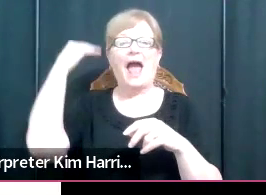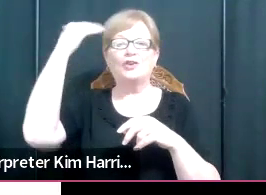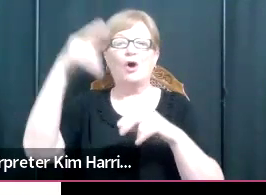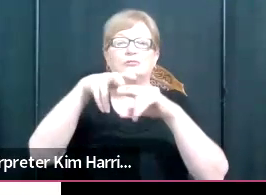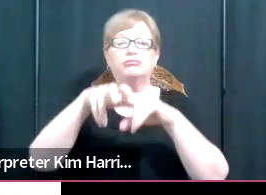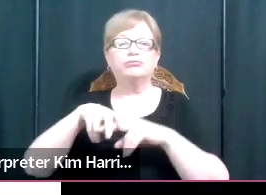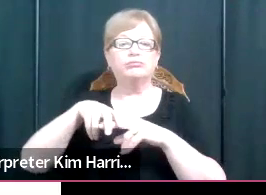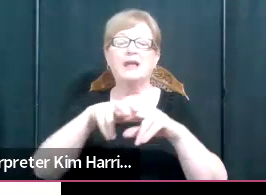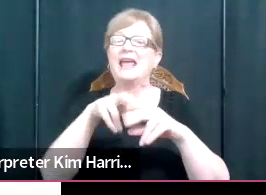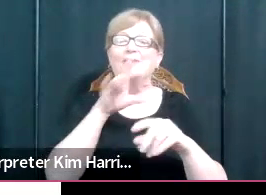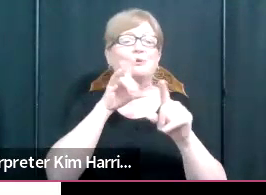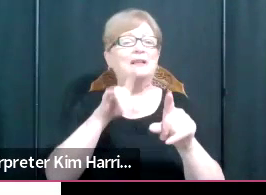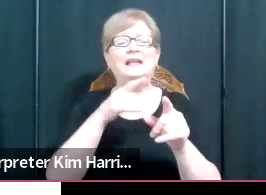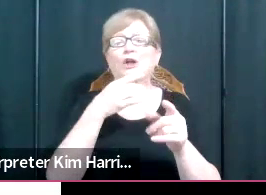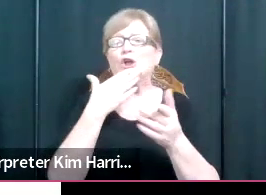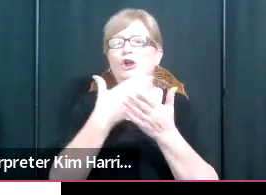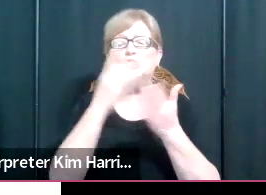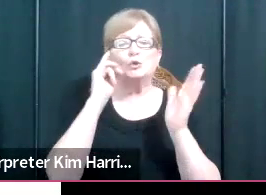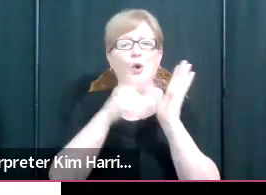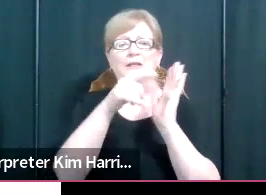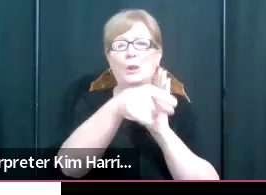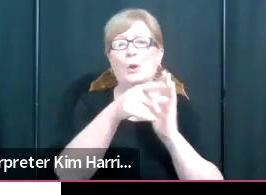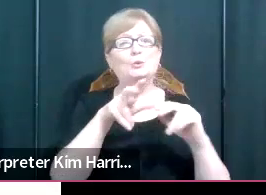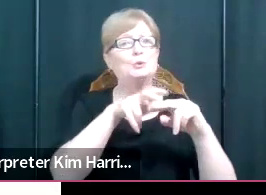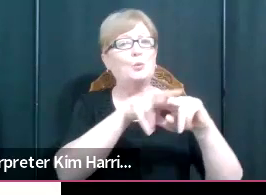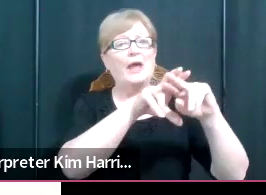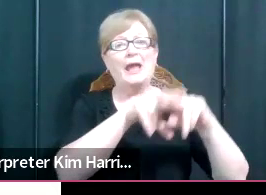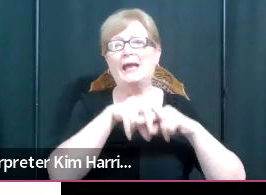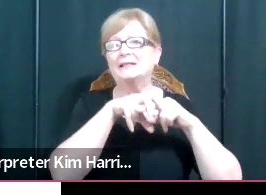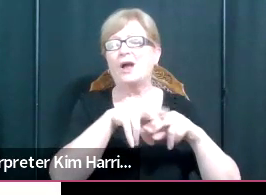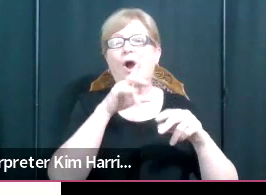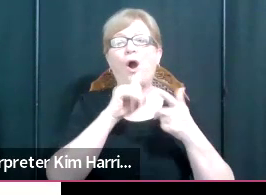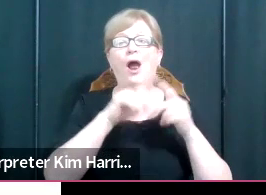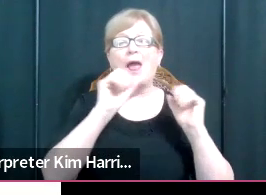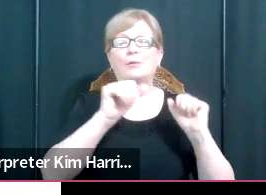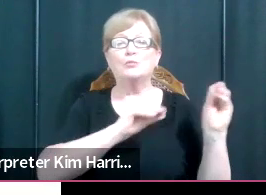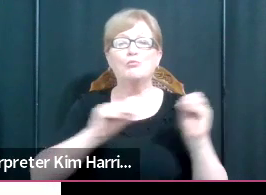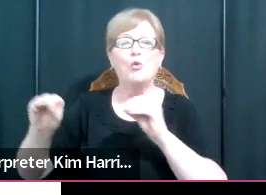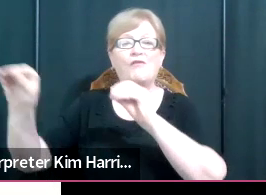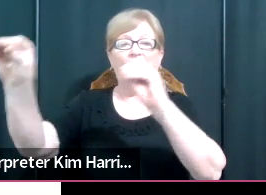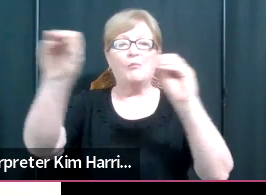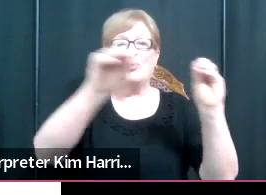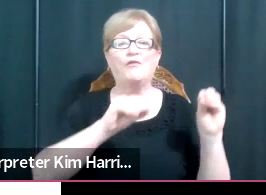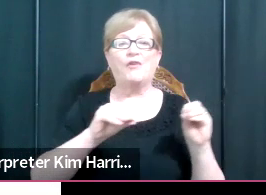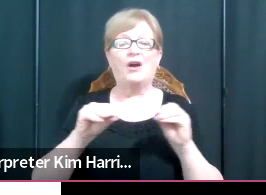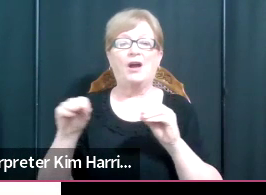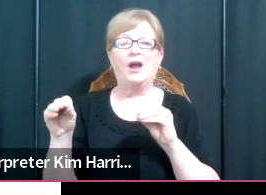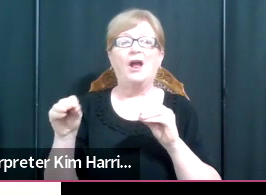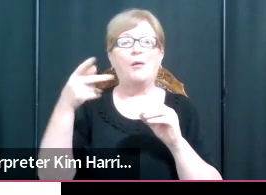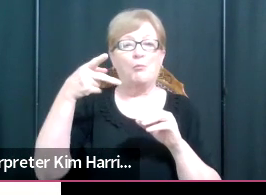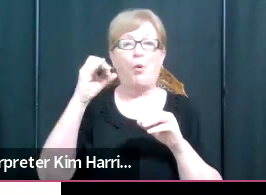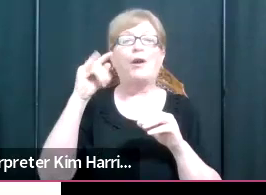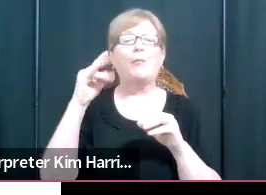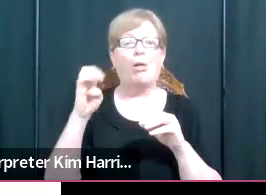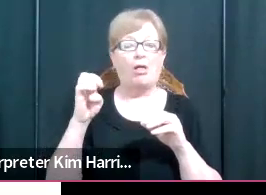note because those swings are portable and you can use them in a variety of settings.